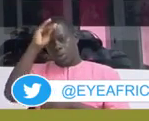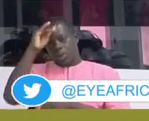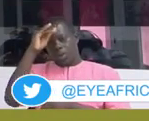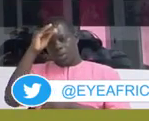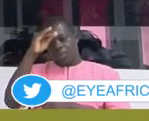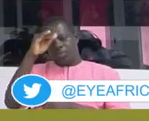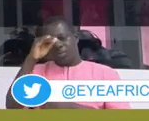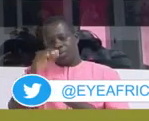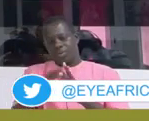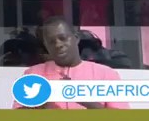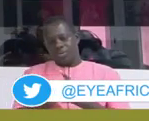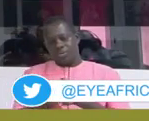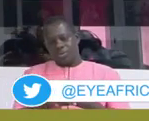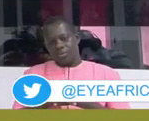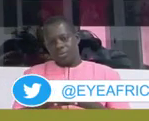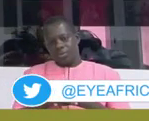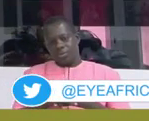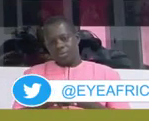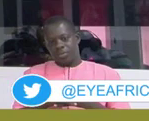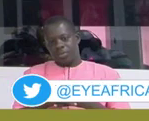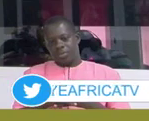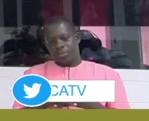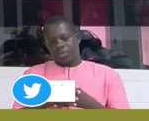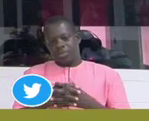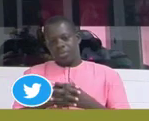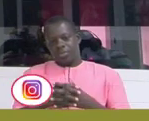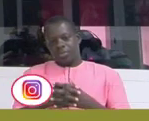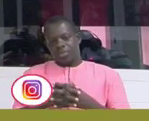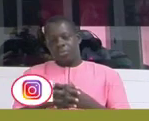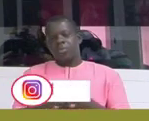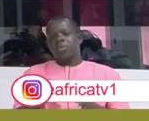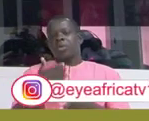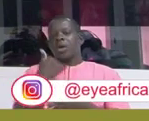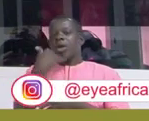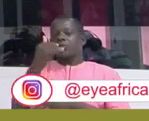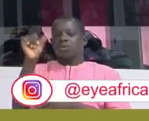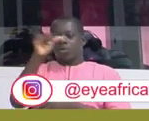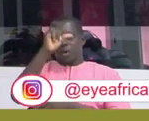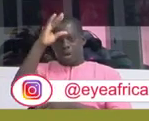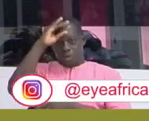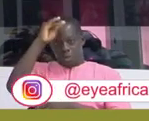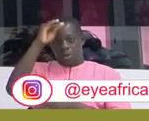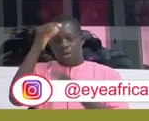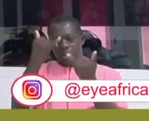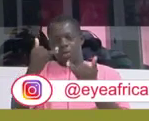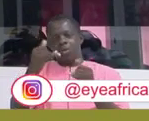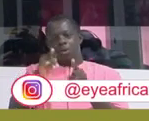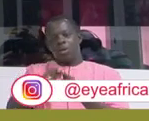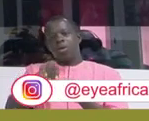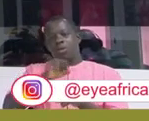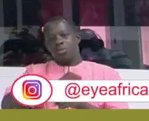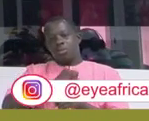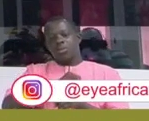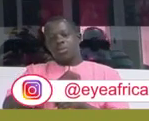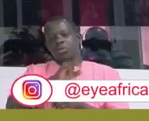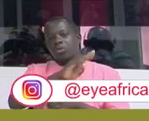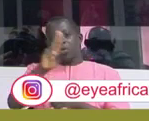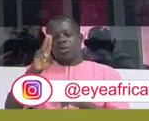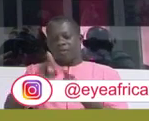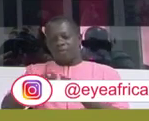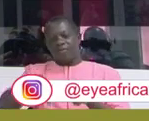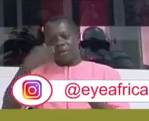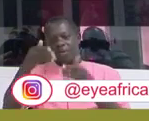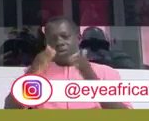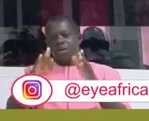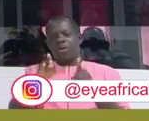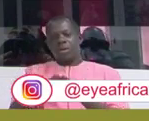called there was one boy I I inquired about him recently and they told me that he was